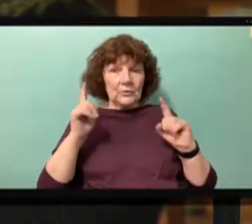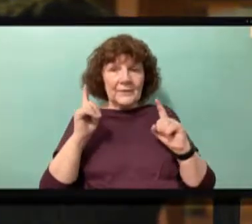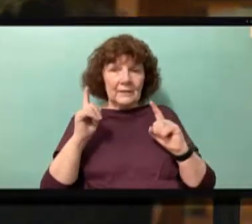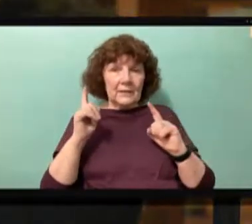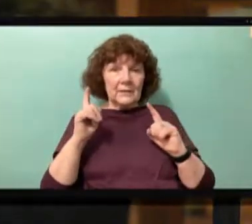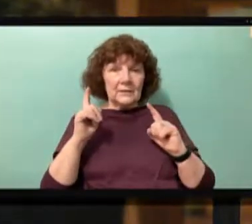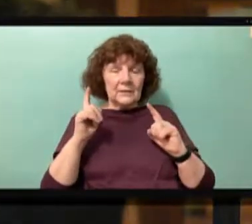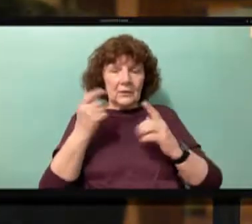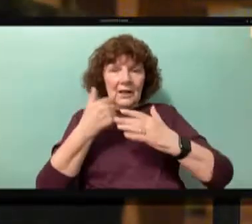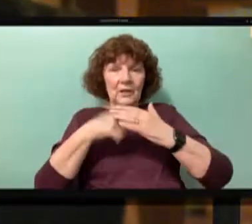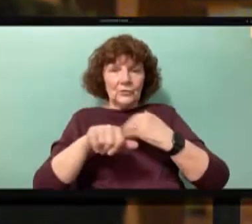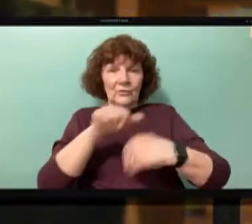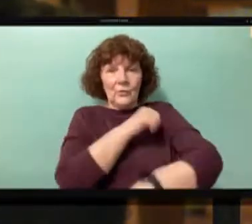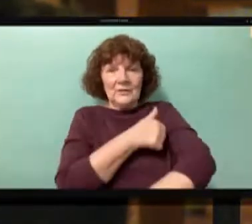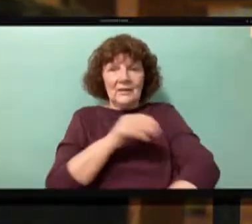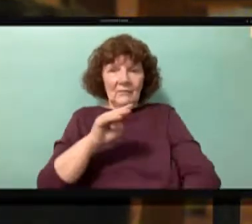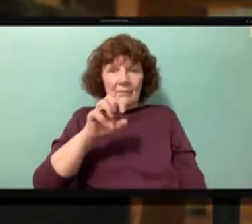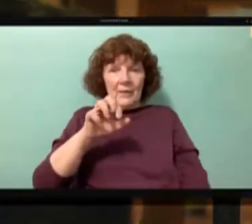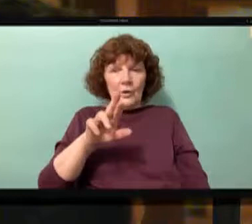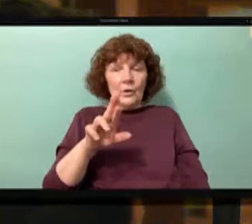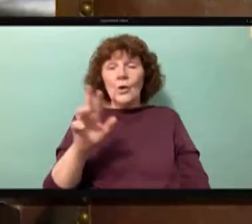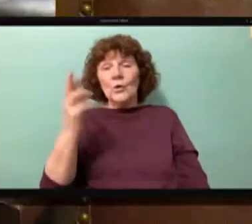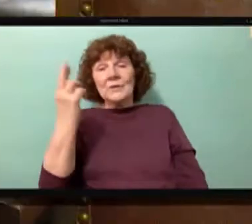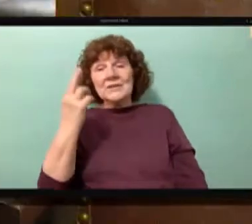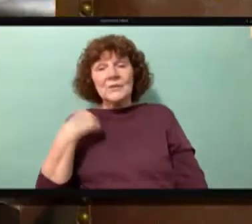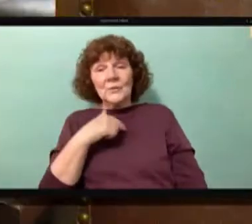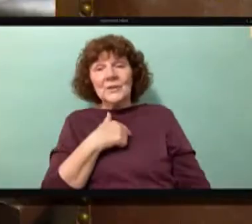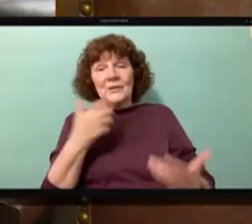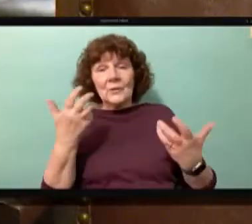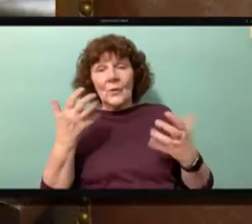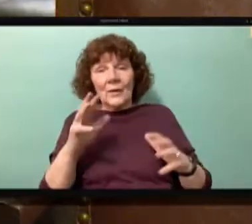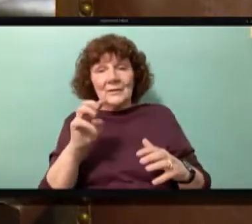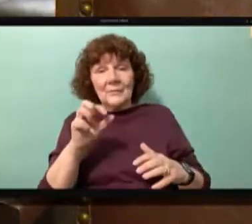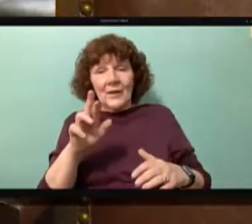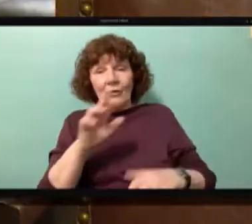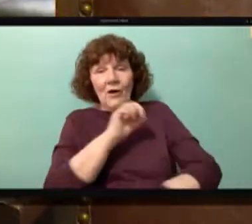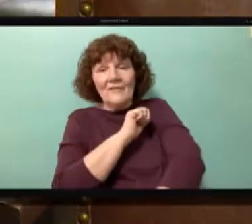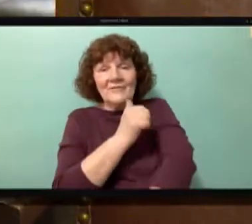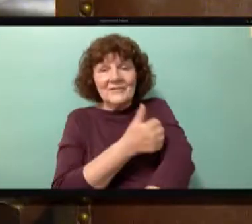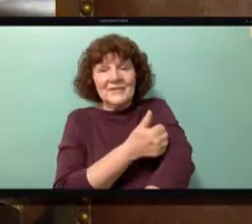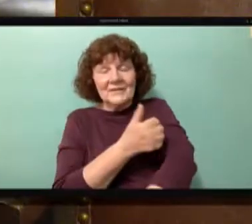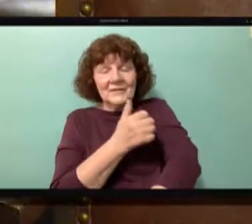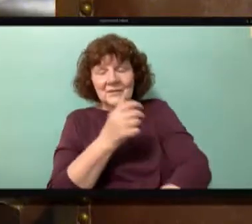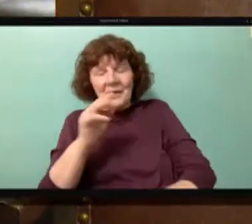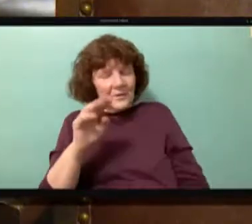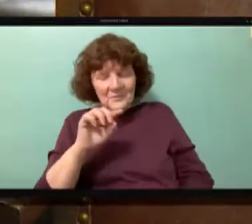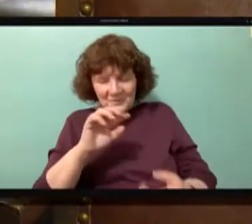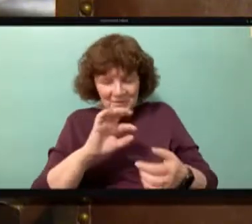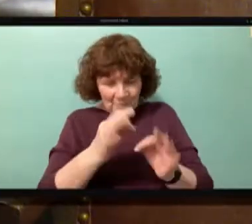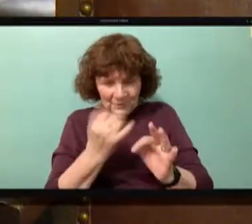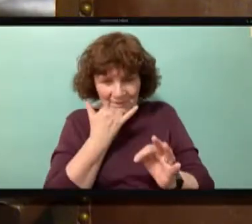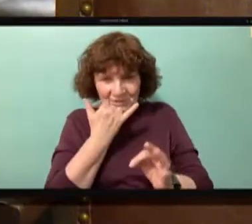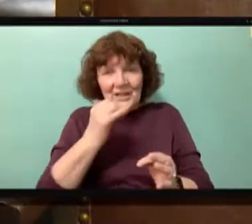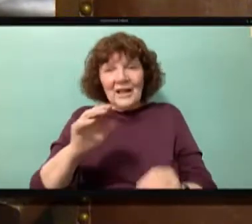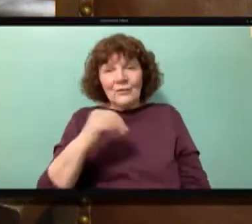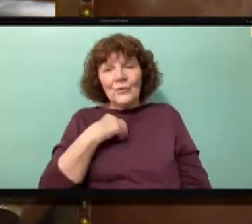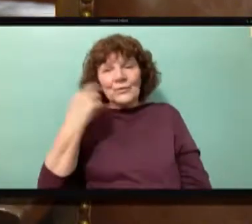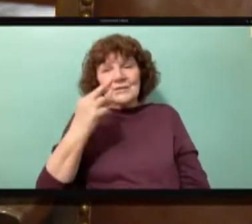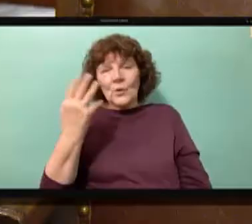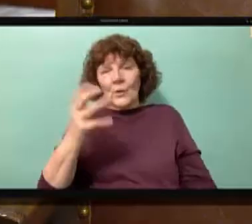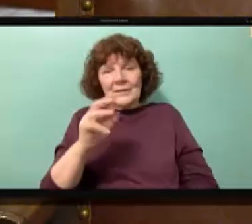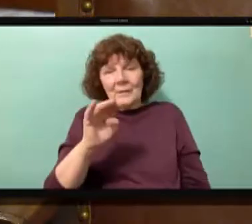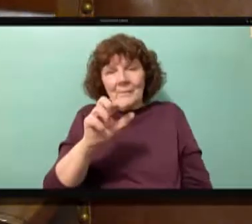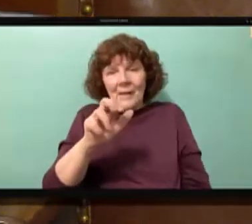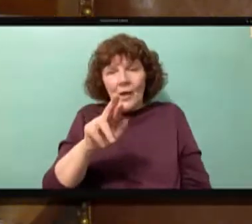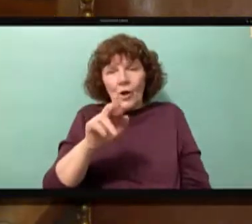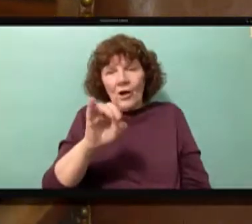authority. But there's a reason we don't want the mayor's office doing procurement. I mean, no one would think that would be